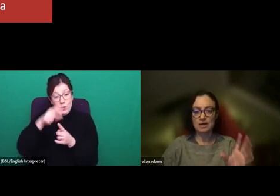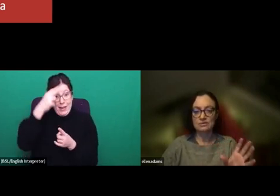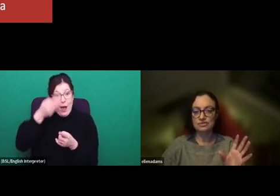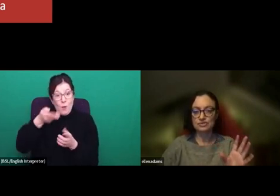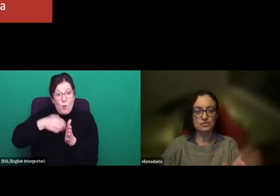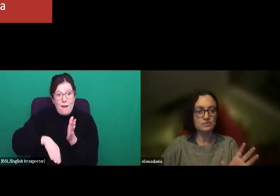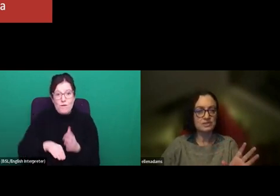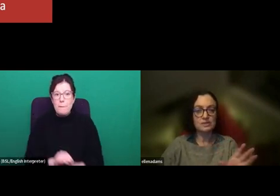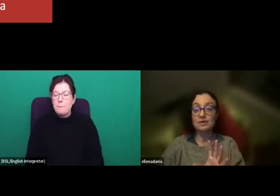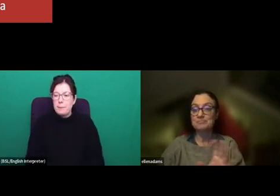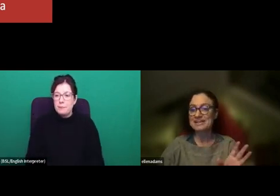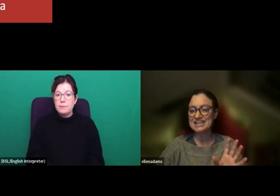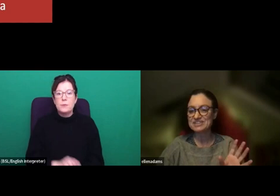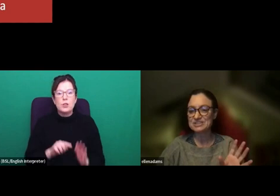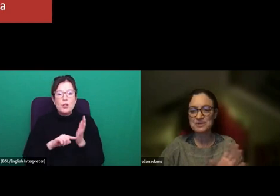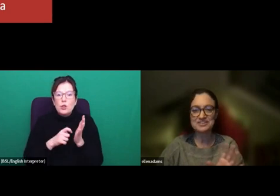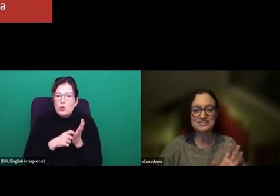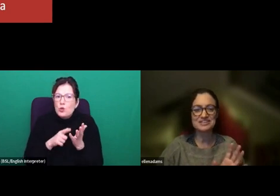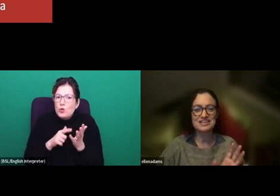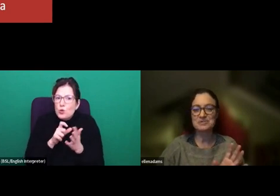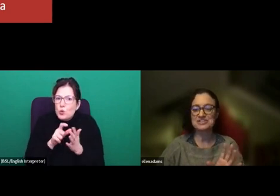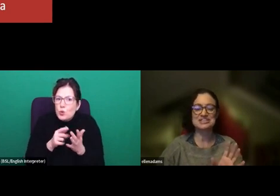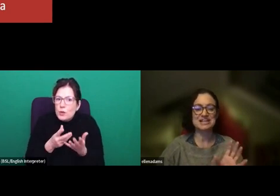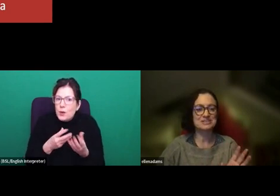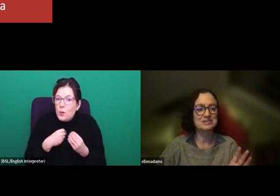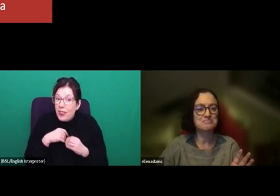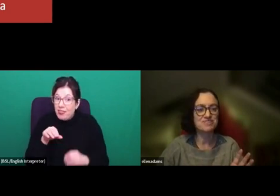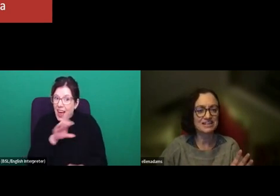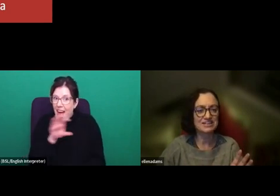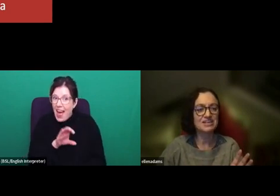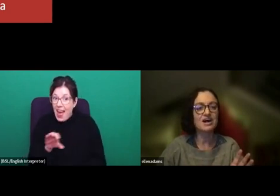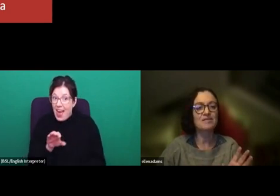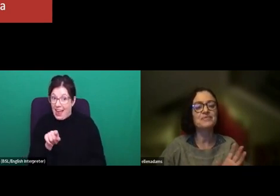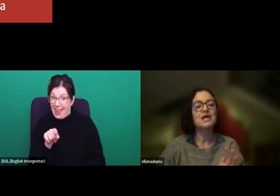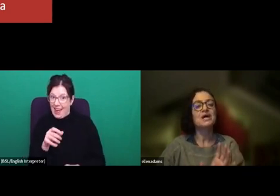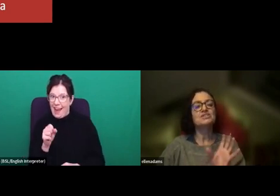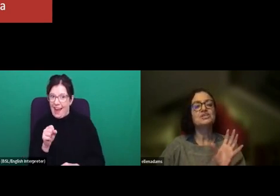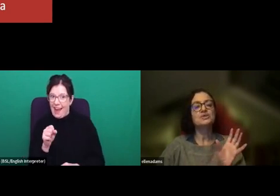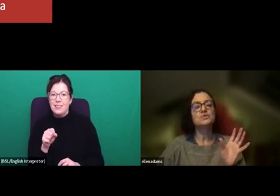We asked Trudy, who I believe is with us today, which is absolutely brilliant,